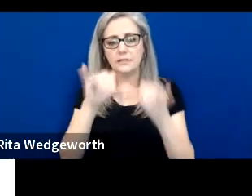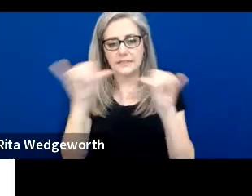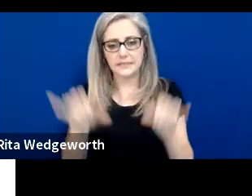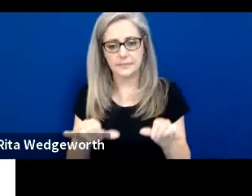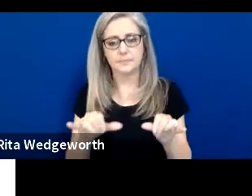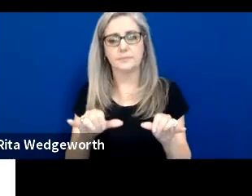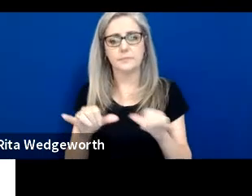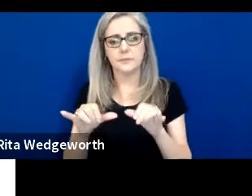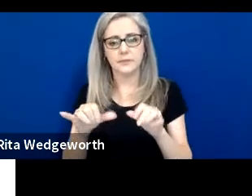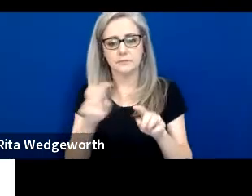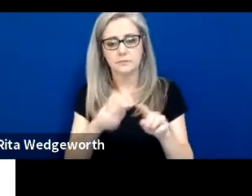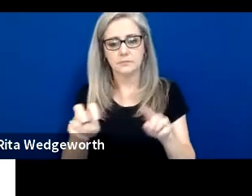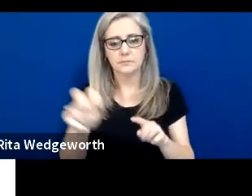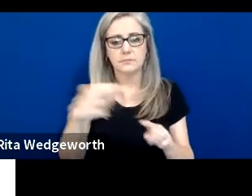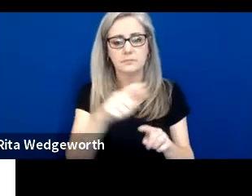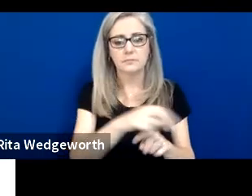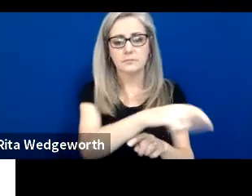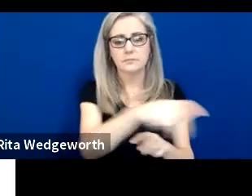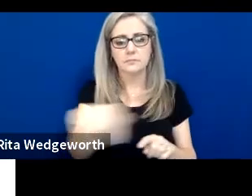connections.